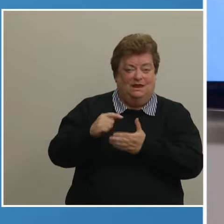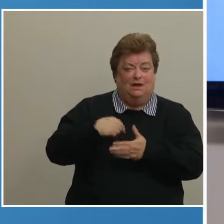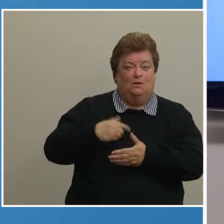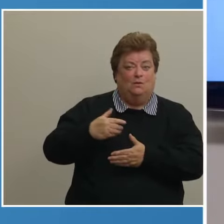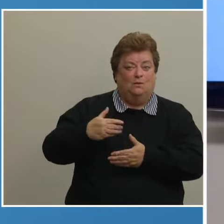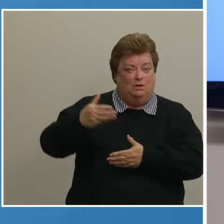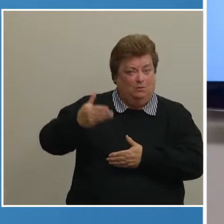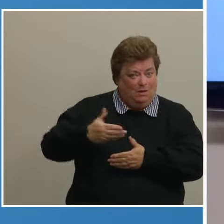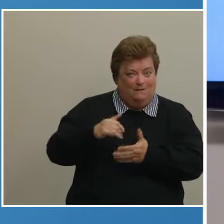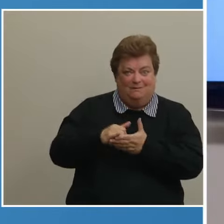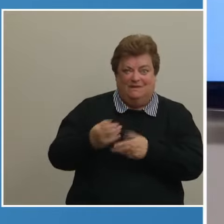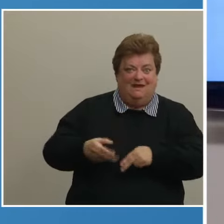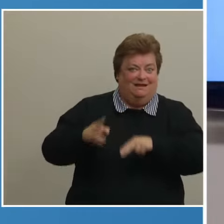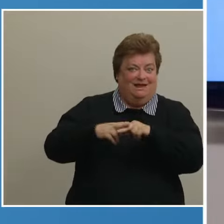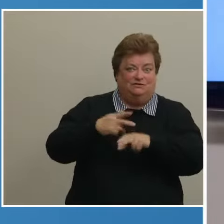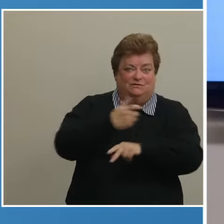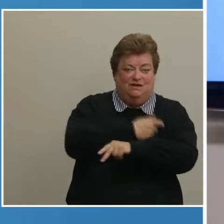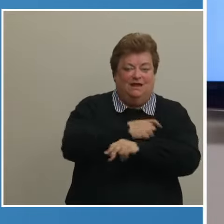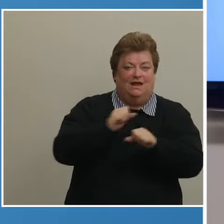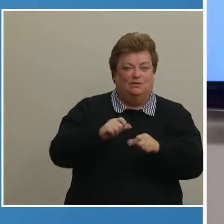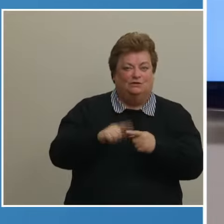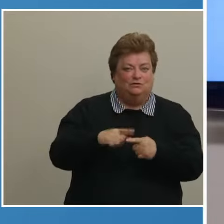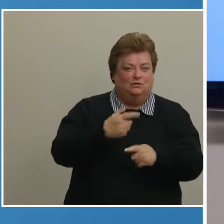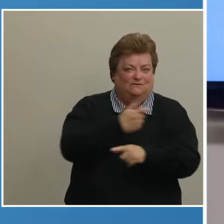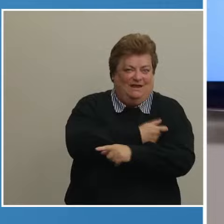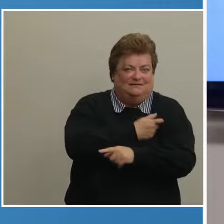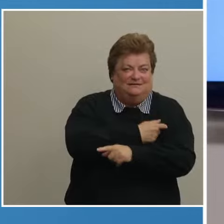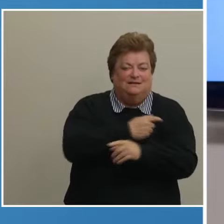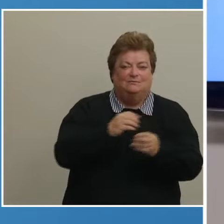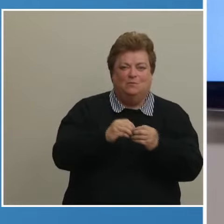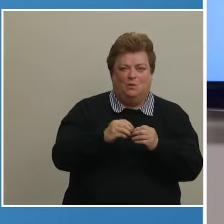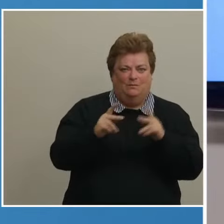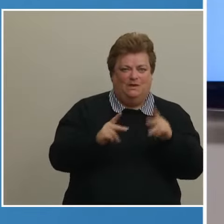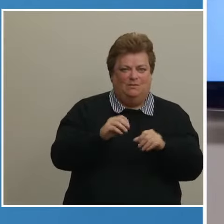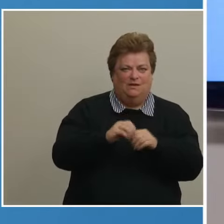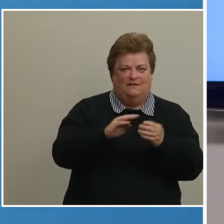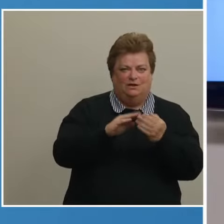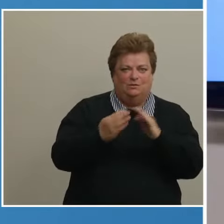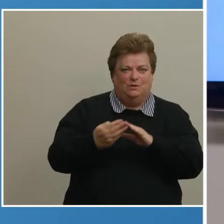extra vaccine and the opportunity to vaccinate more members of our community.